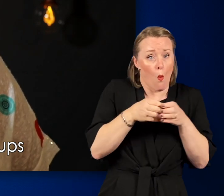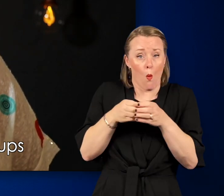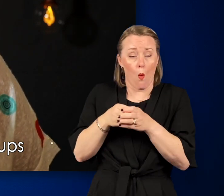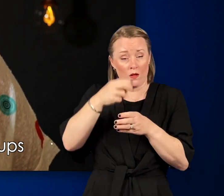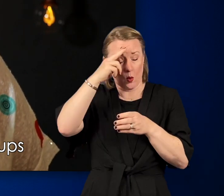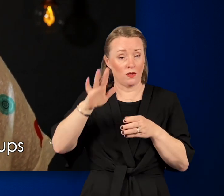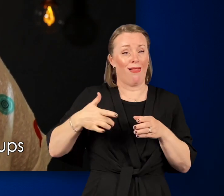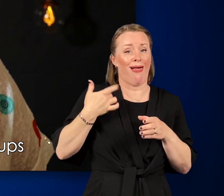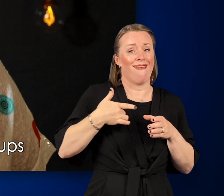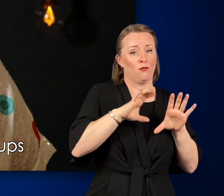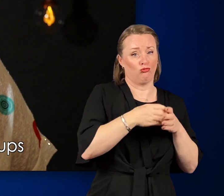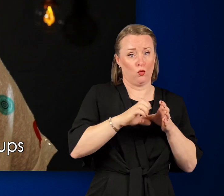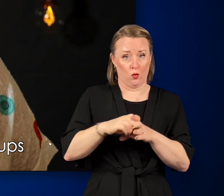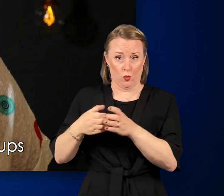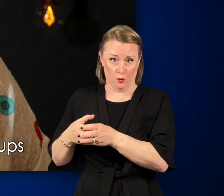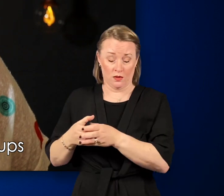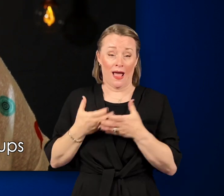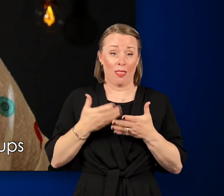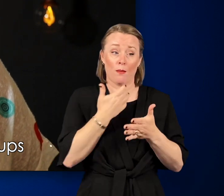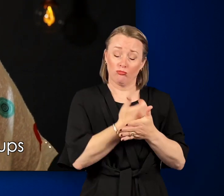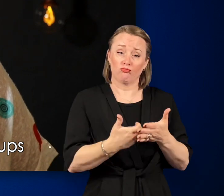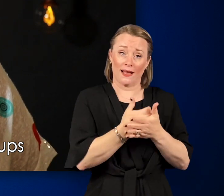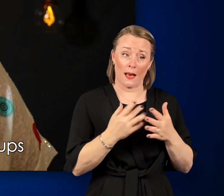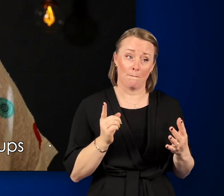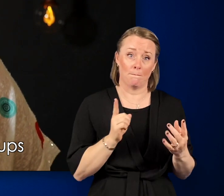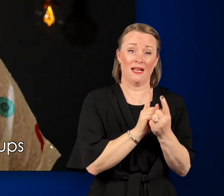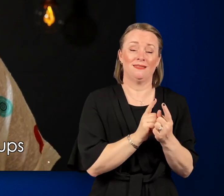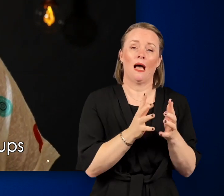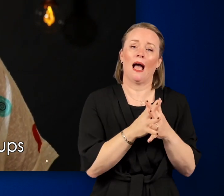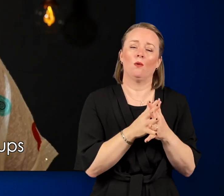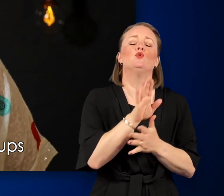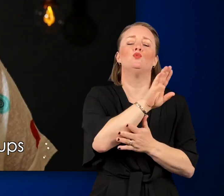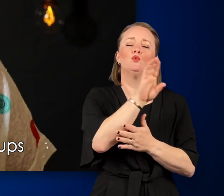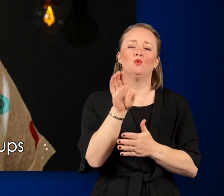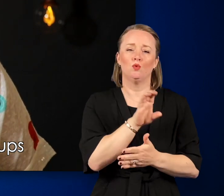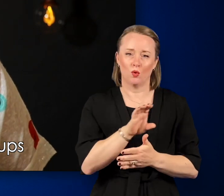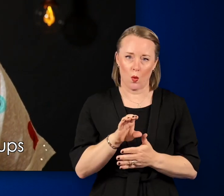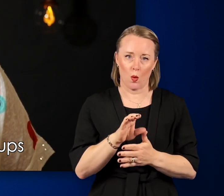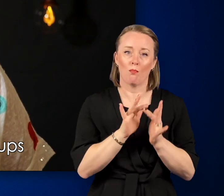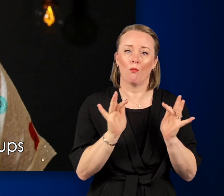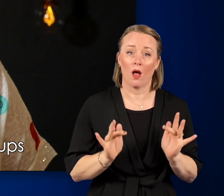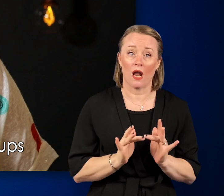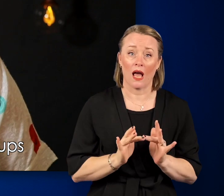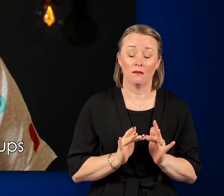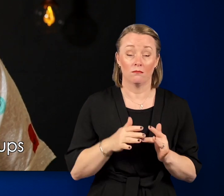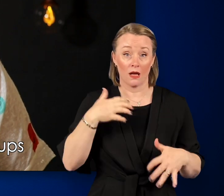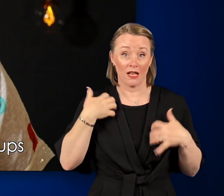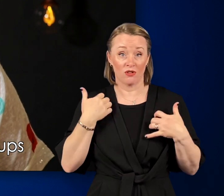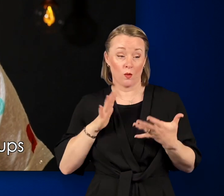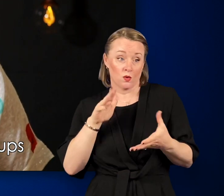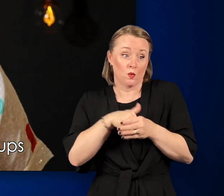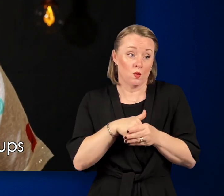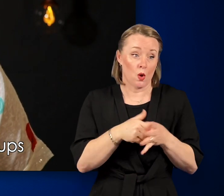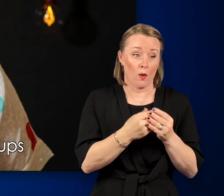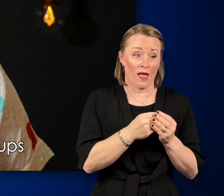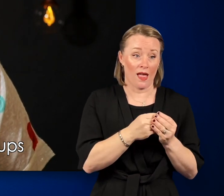Zoom, then again, do get in touch with us and we will try and connect you in if you're interested in joining with other Christians on your journey